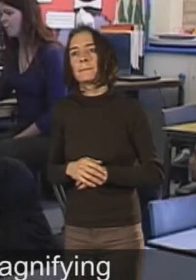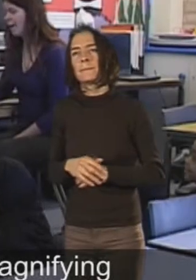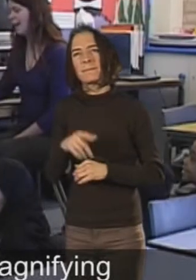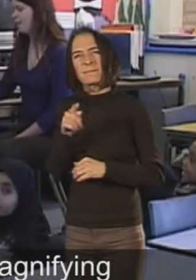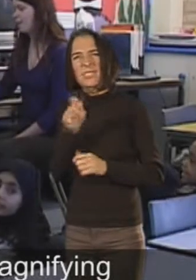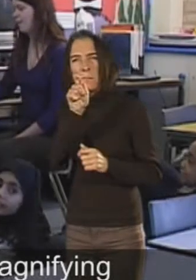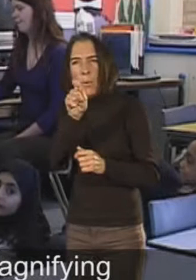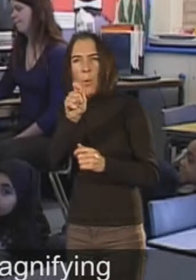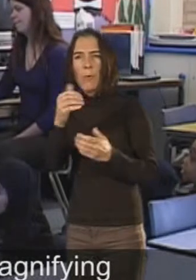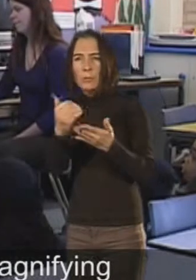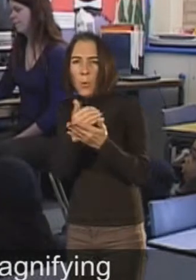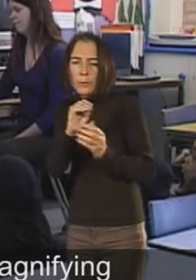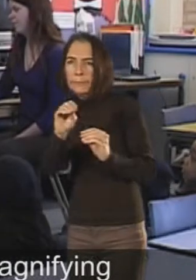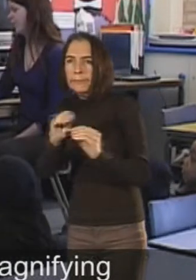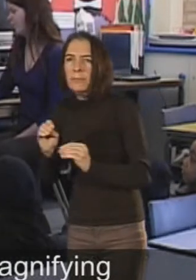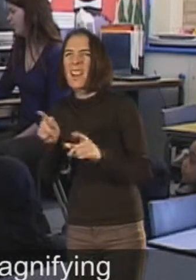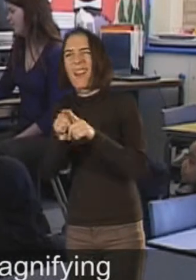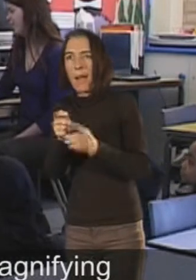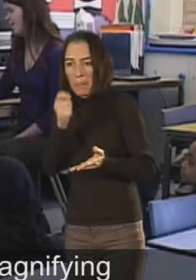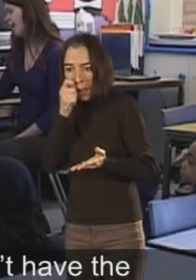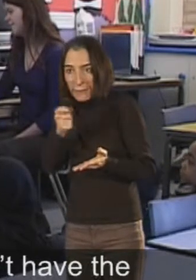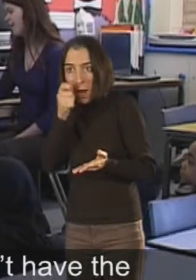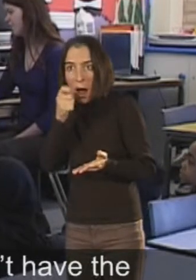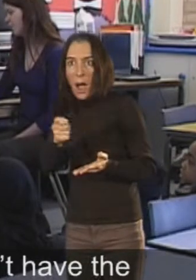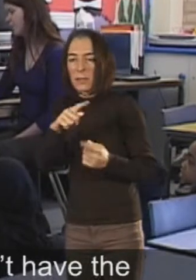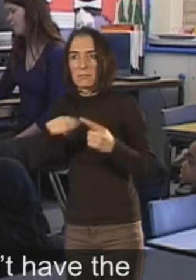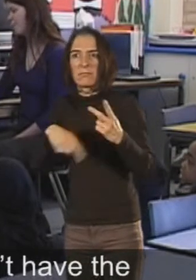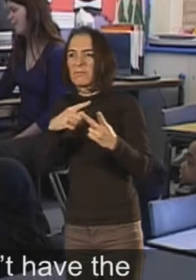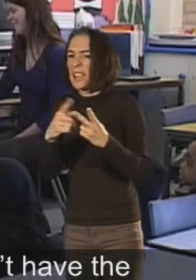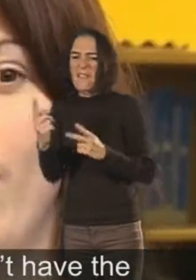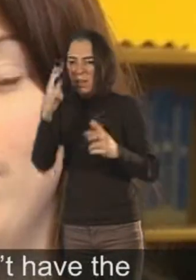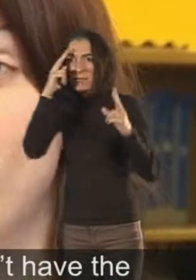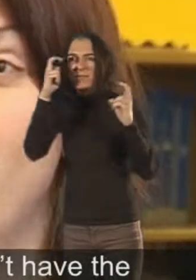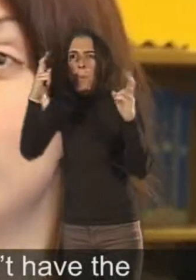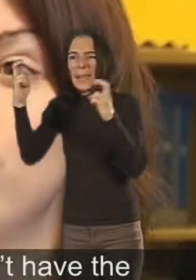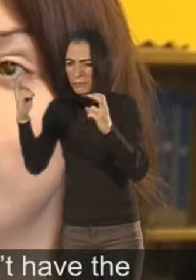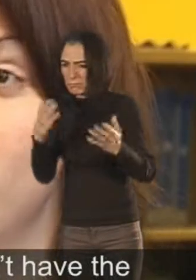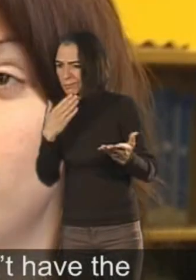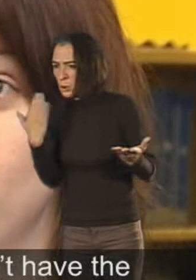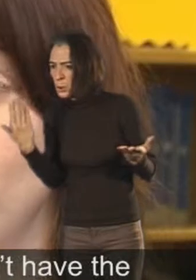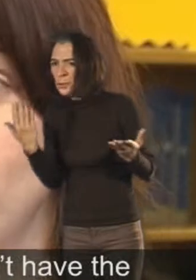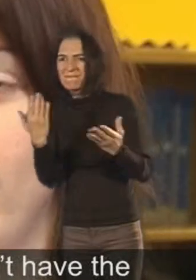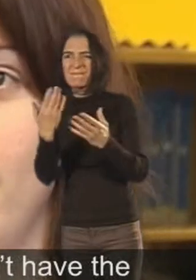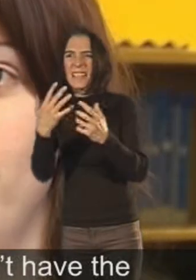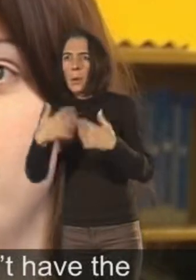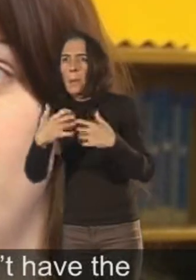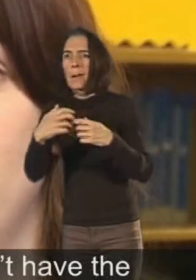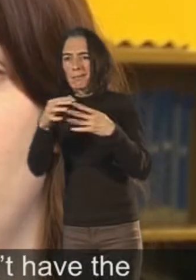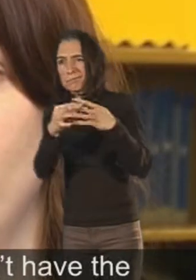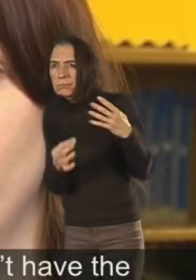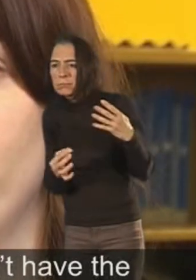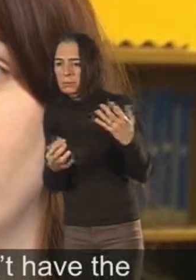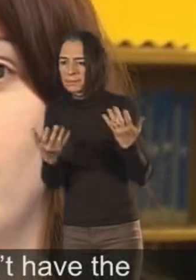resources like magnifying glasses she can get out when she needs. If there's any topics where we don't have the resources in school, like if we're